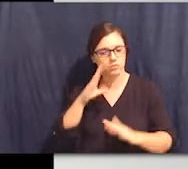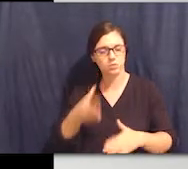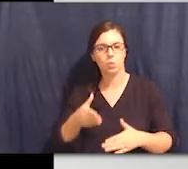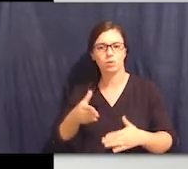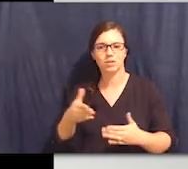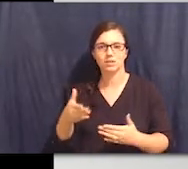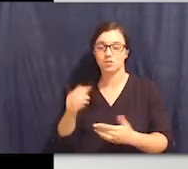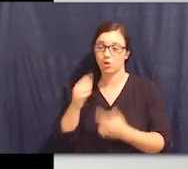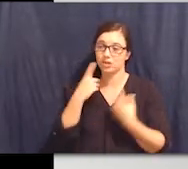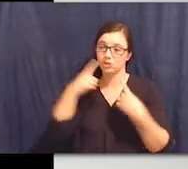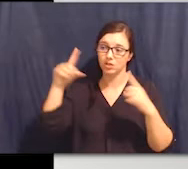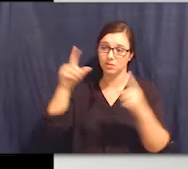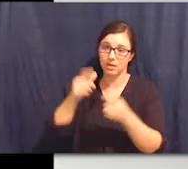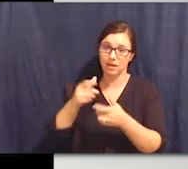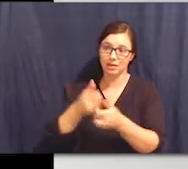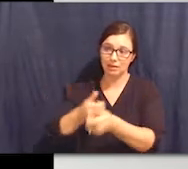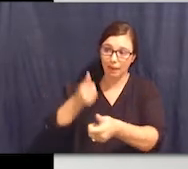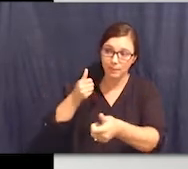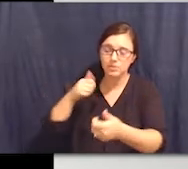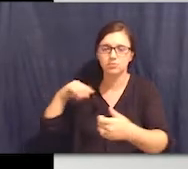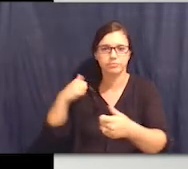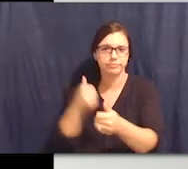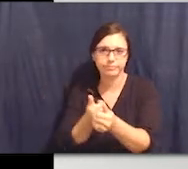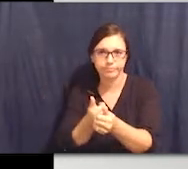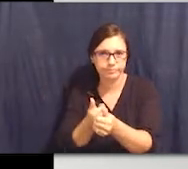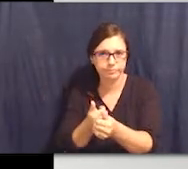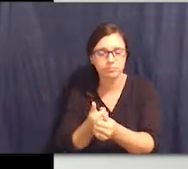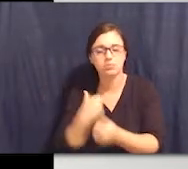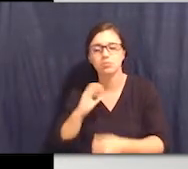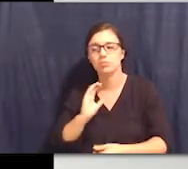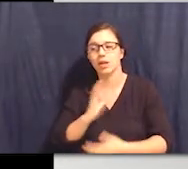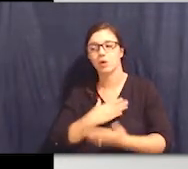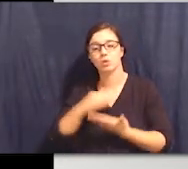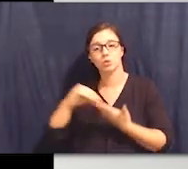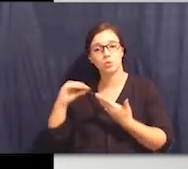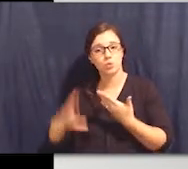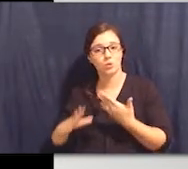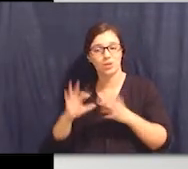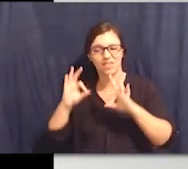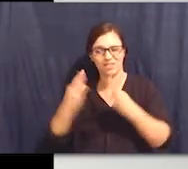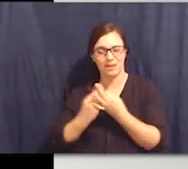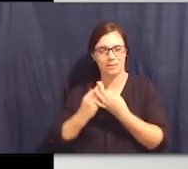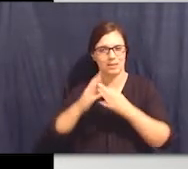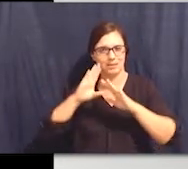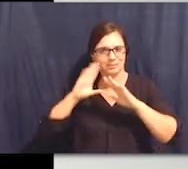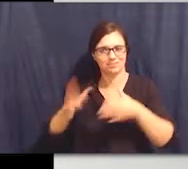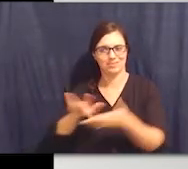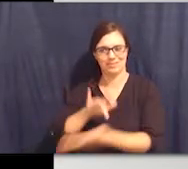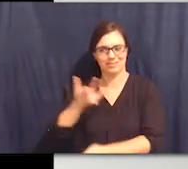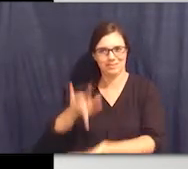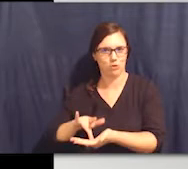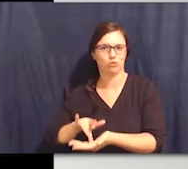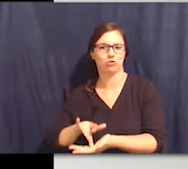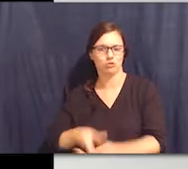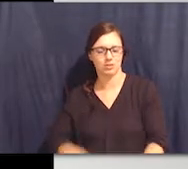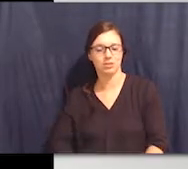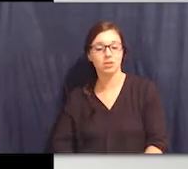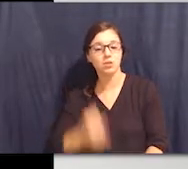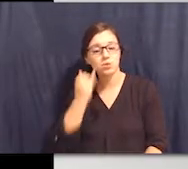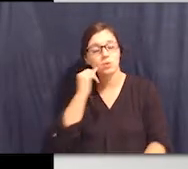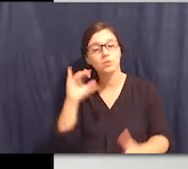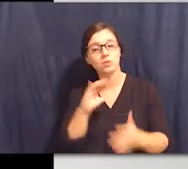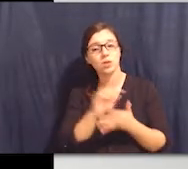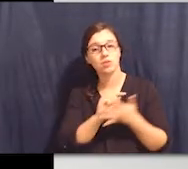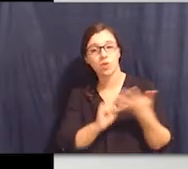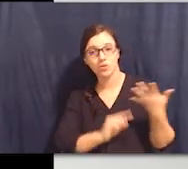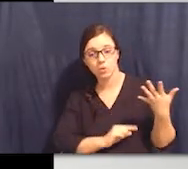those achievement gaps. And that we are student and family centered. So if we're doing all